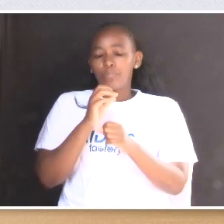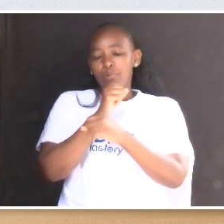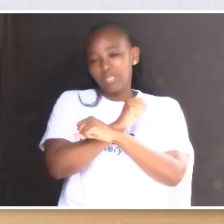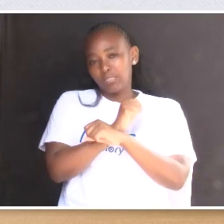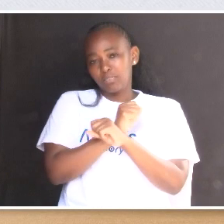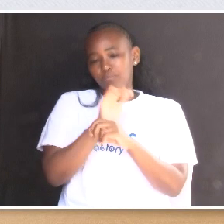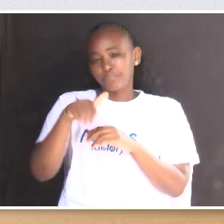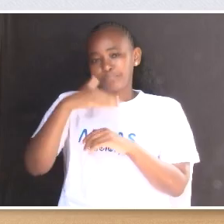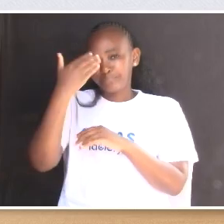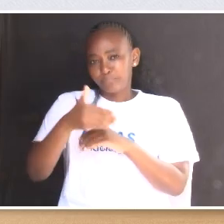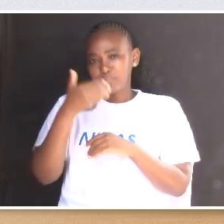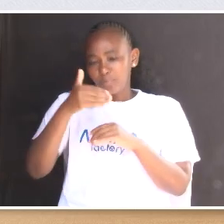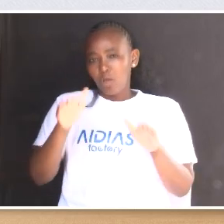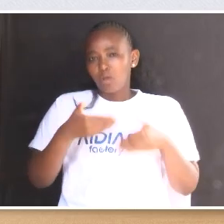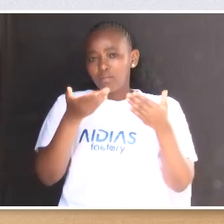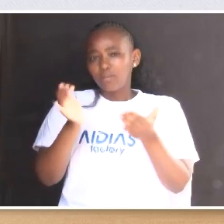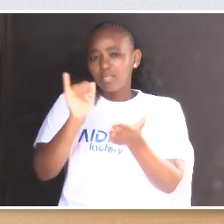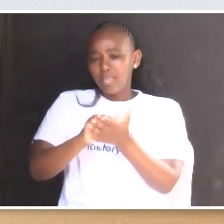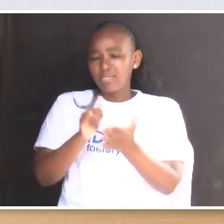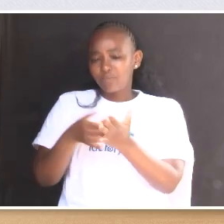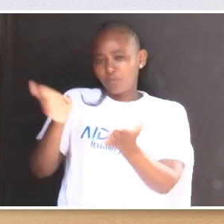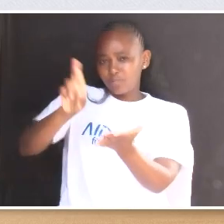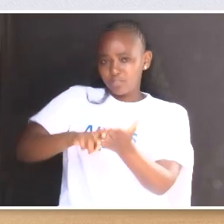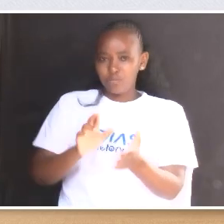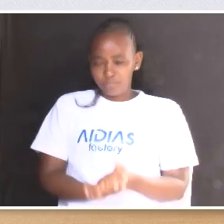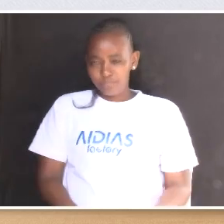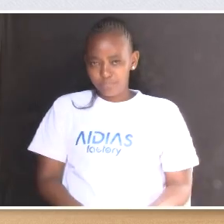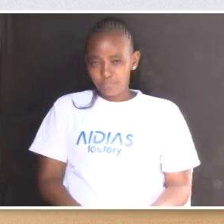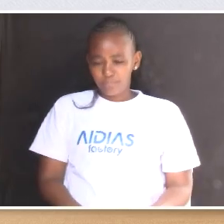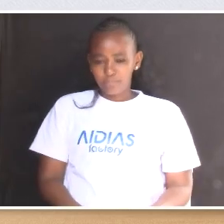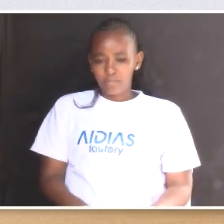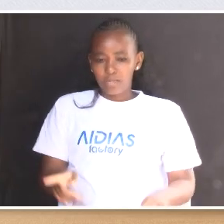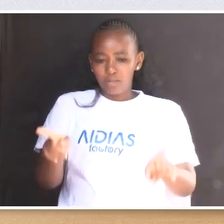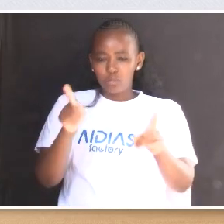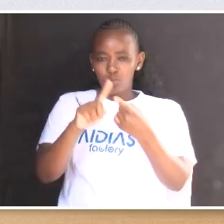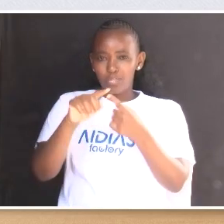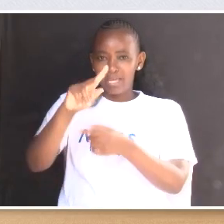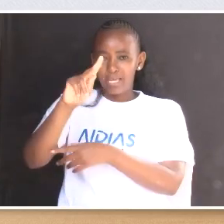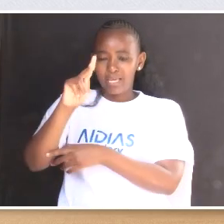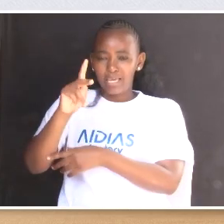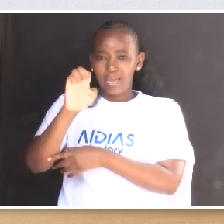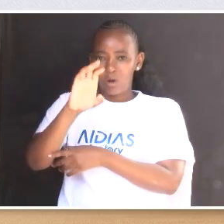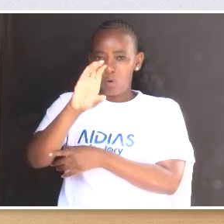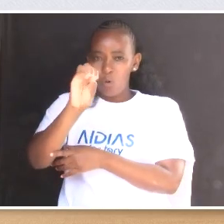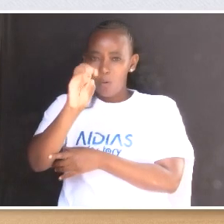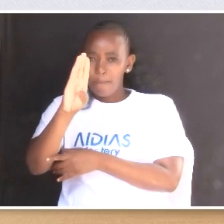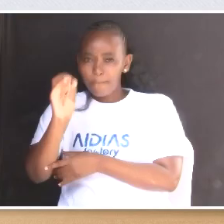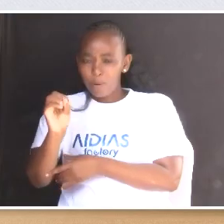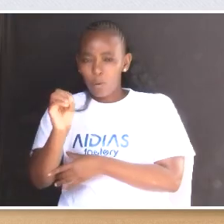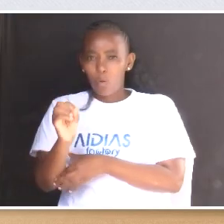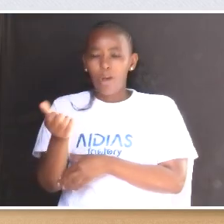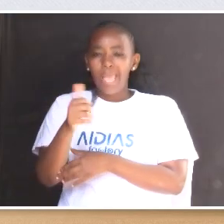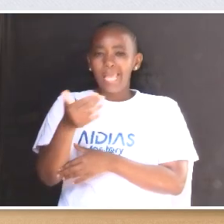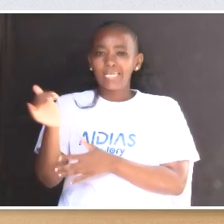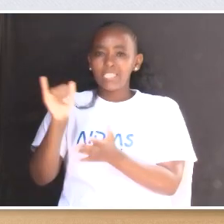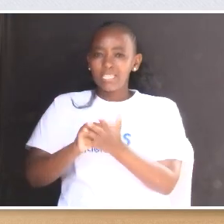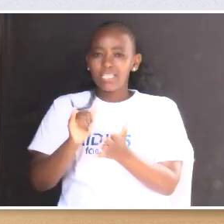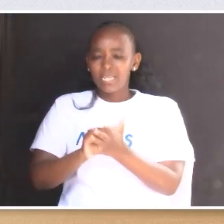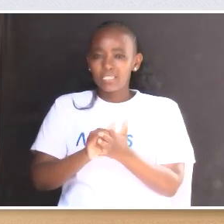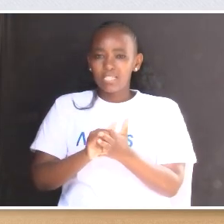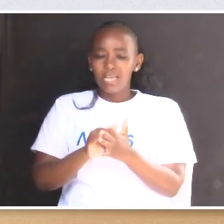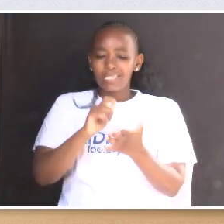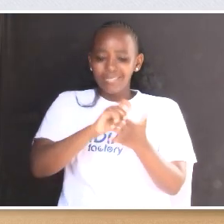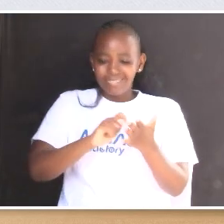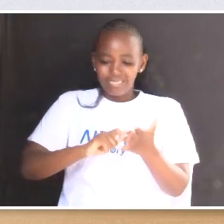always submit that for registration in the Kenya Copyright Board. Scripts, anything that is